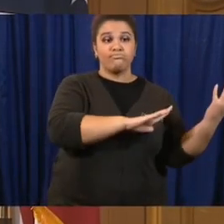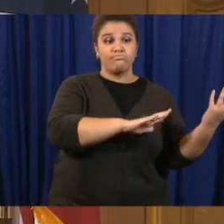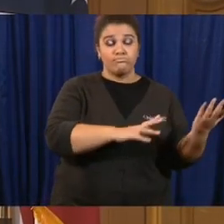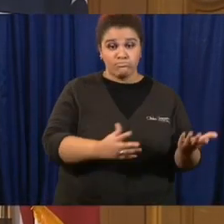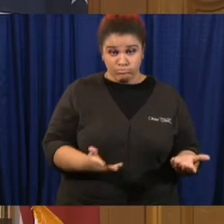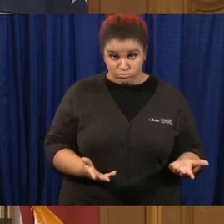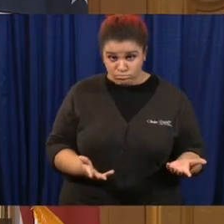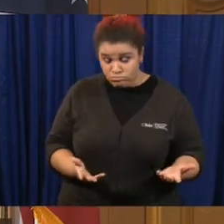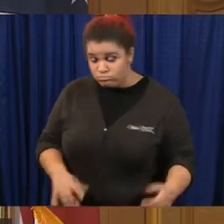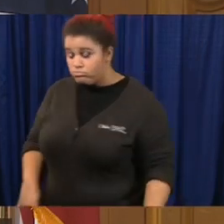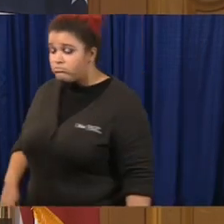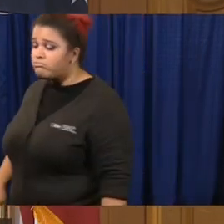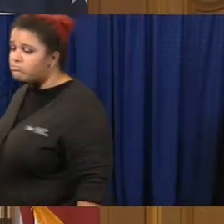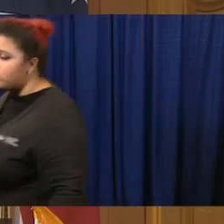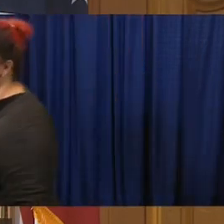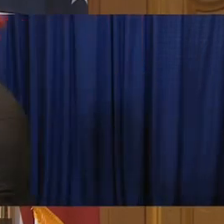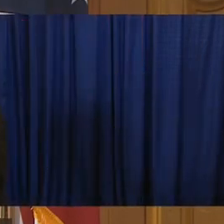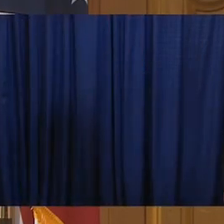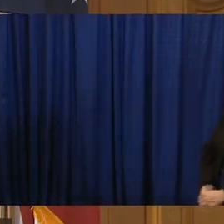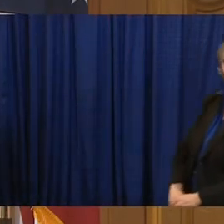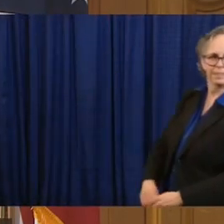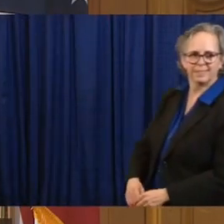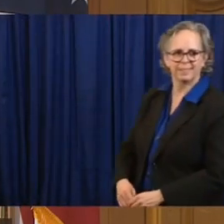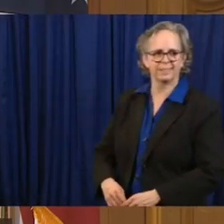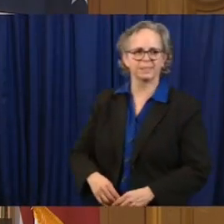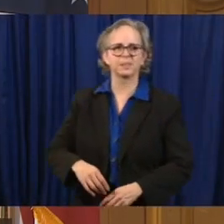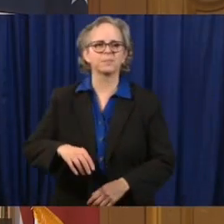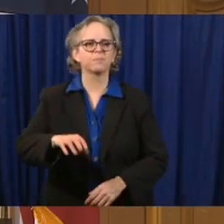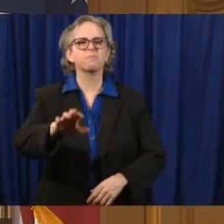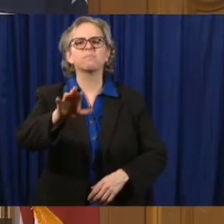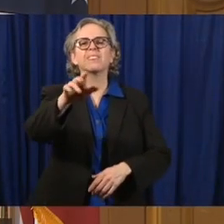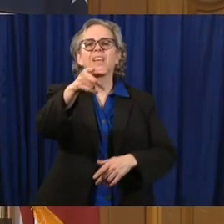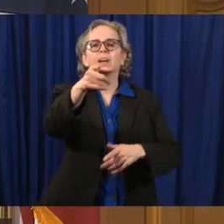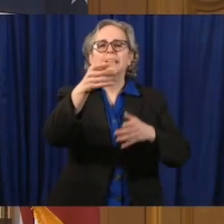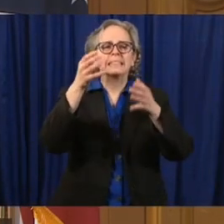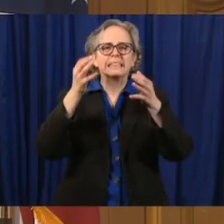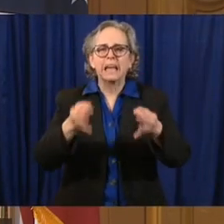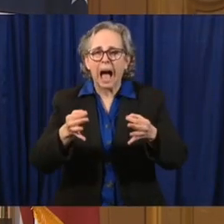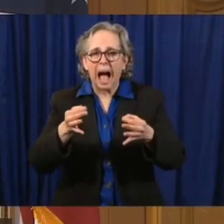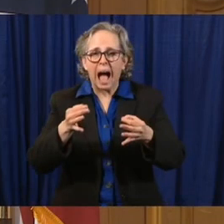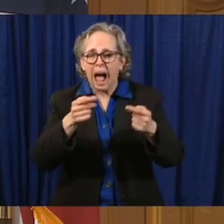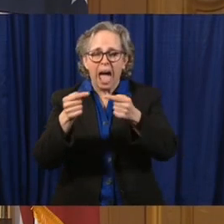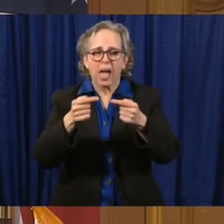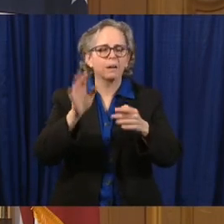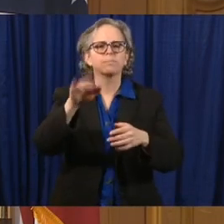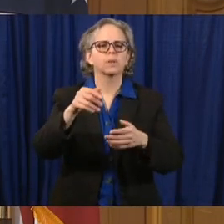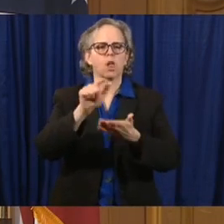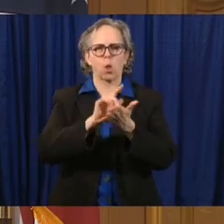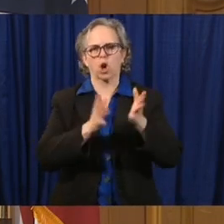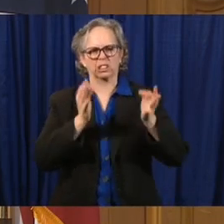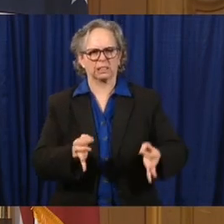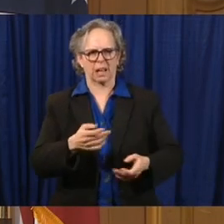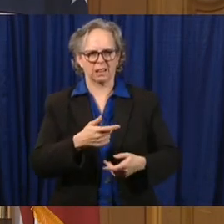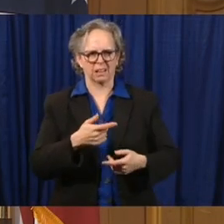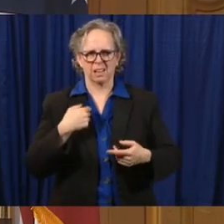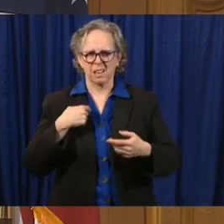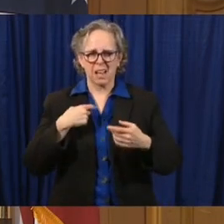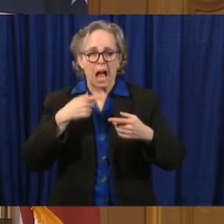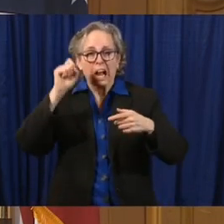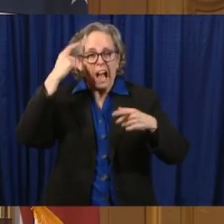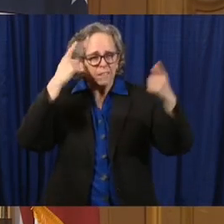the authority to overrule an order that you give out? In other words, can the president reopen the state if you still